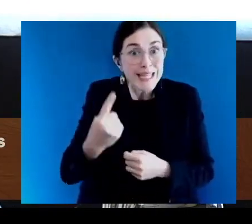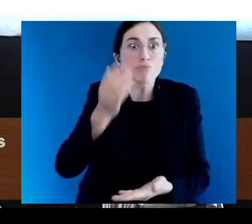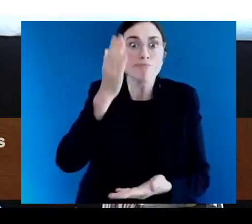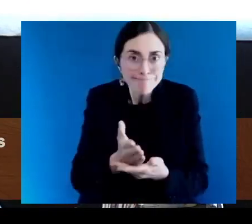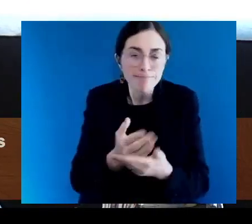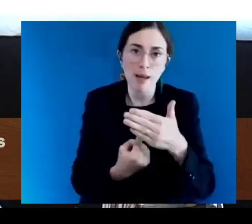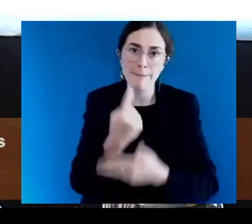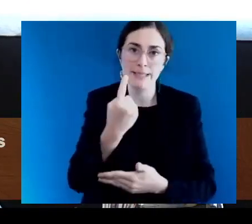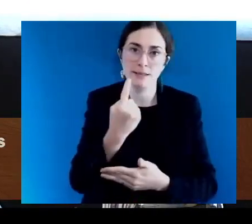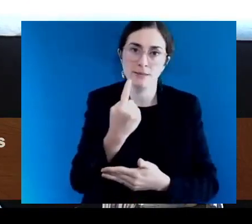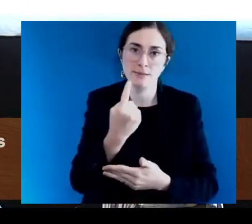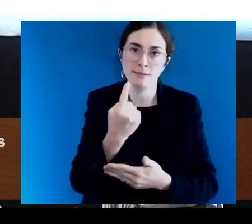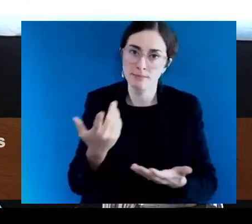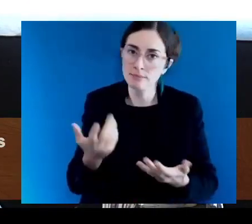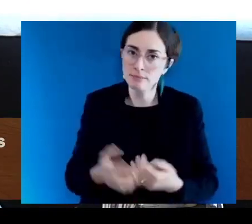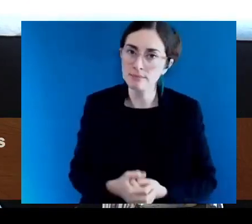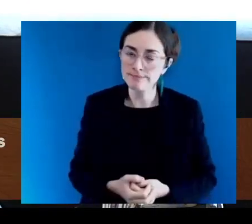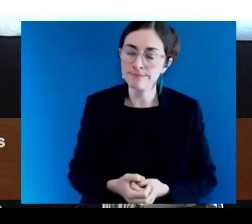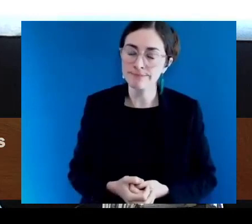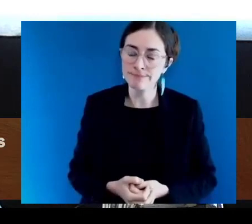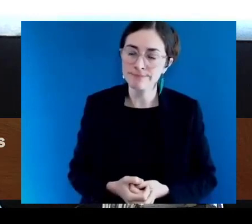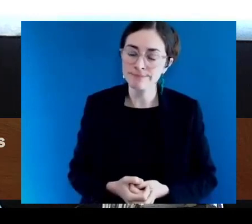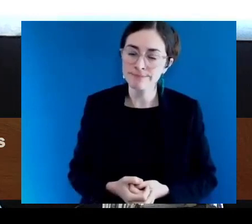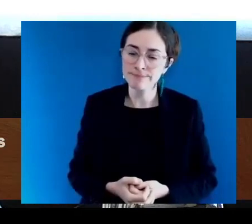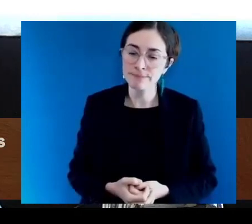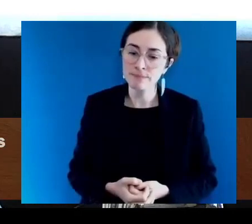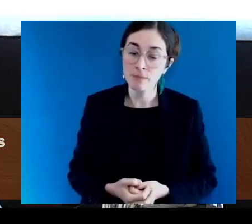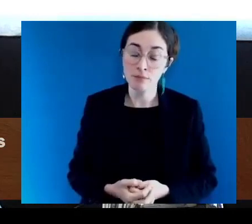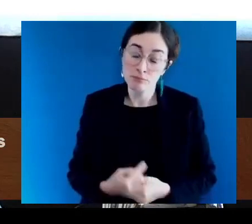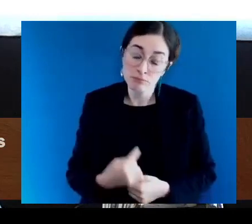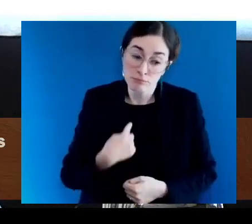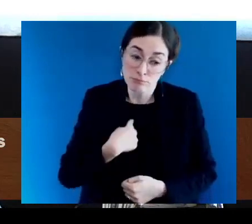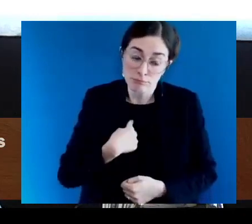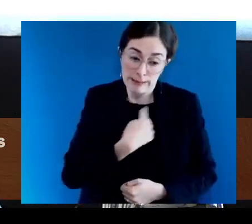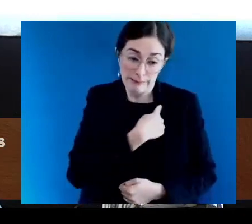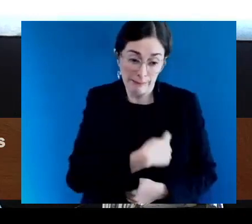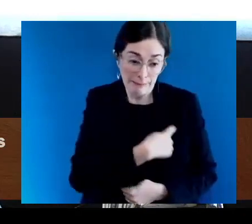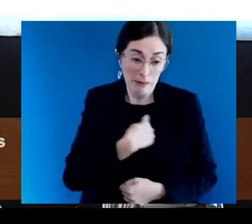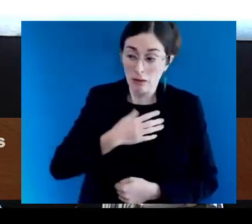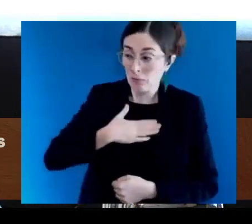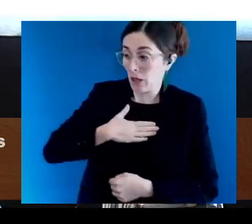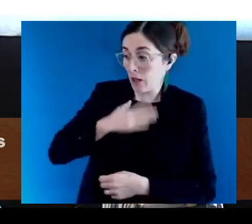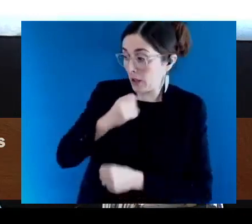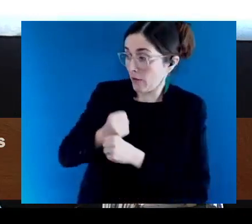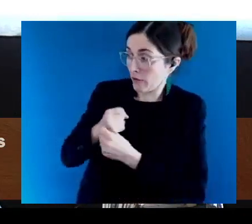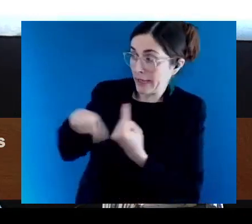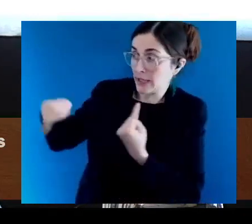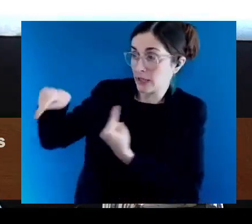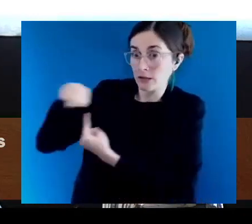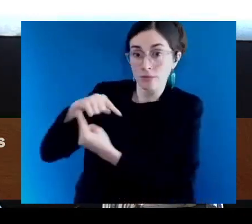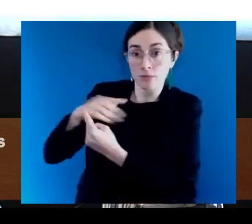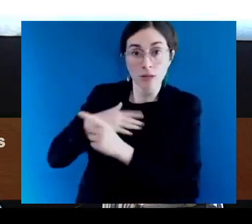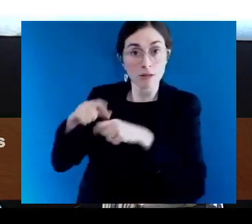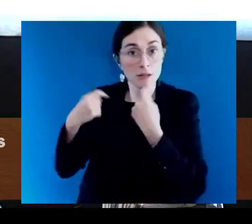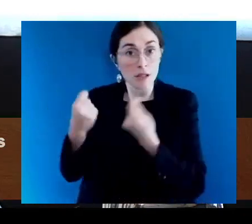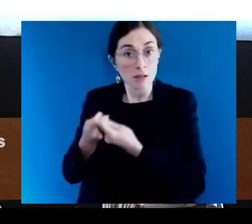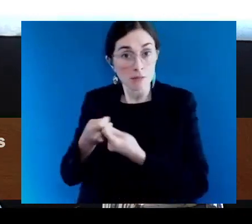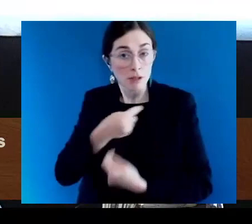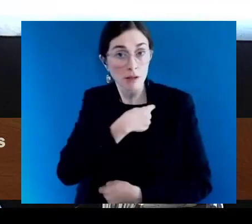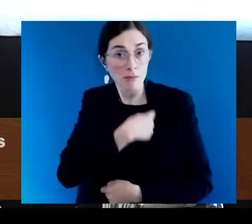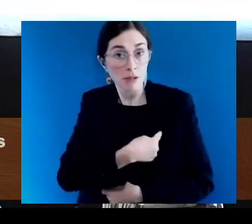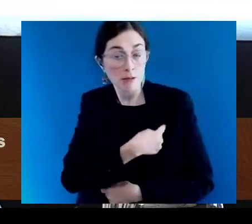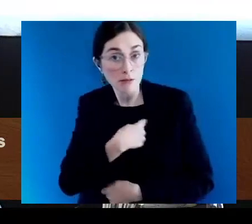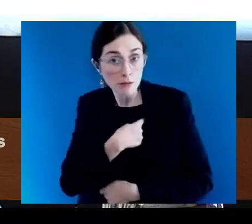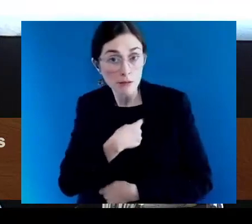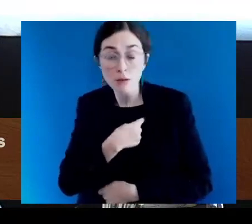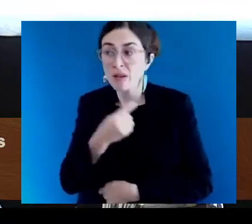though is that my commitment and my government's commitment, and I can say this, there are some cabinet matters that are matters